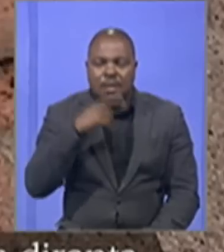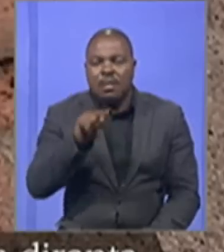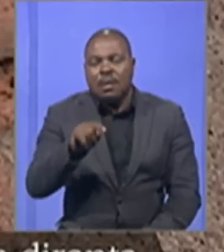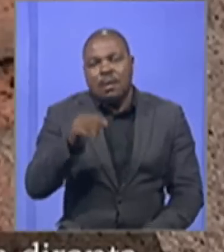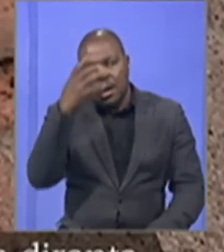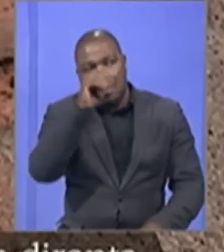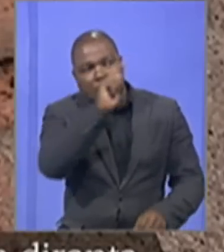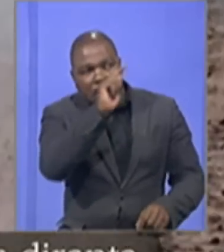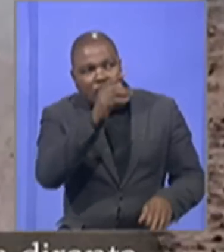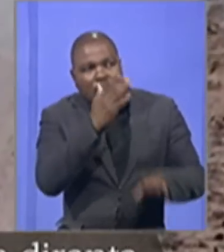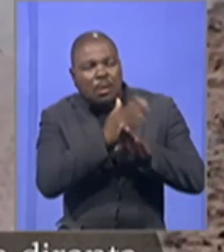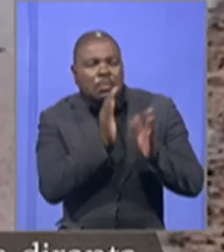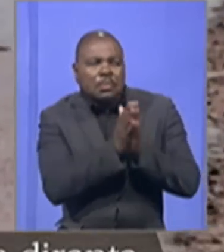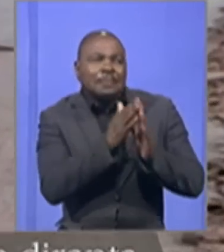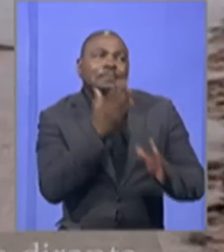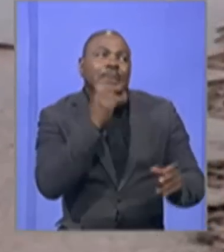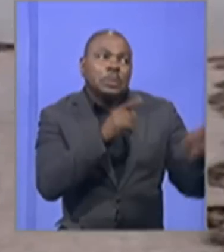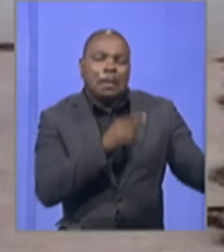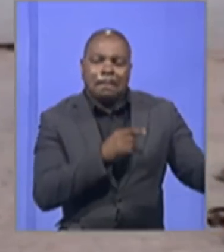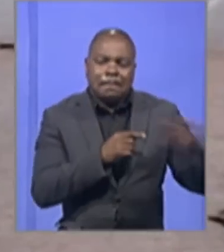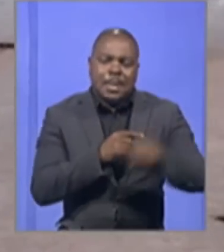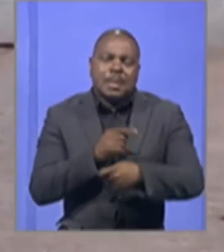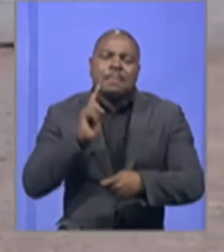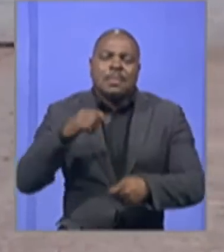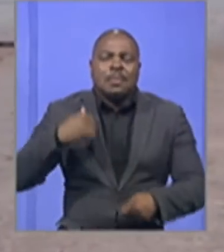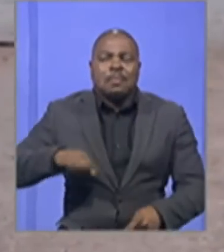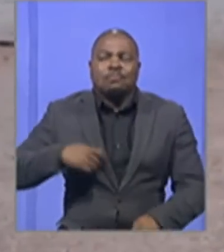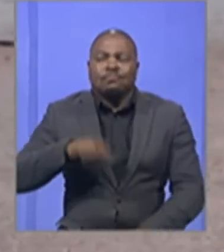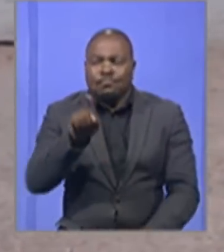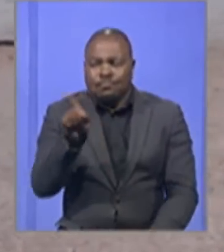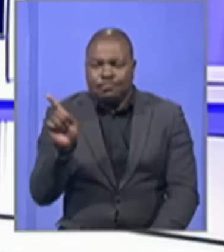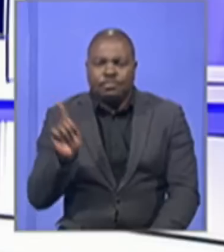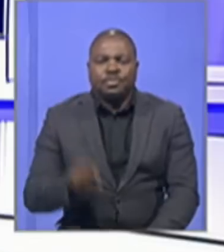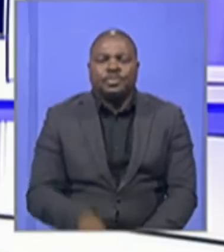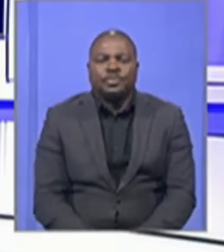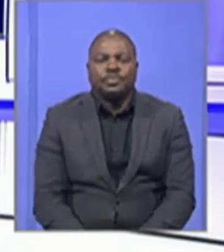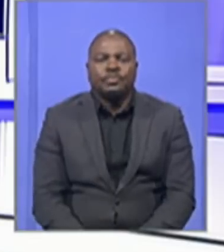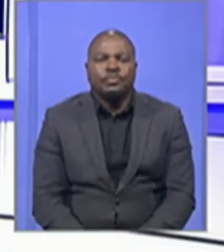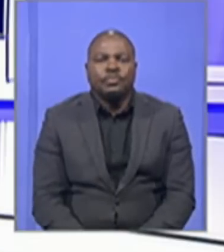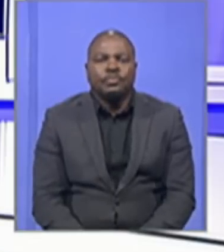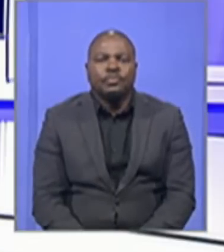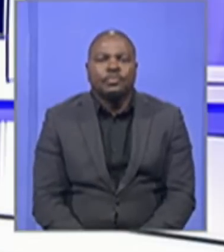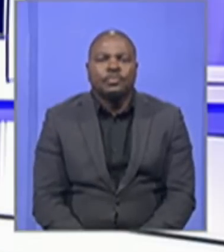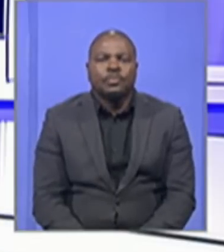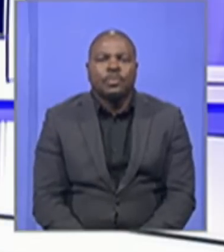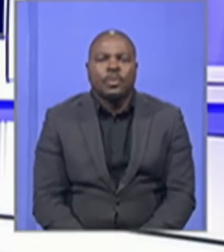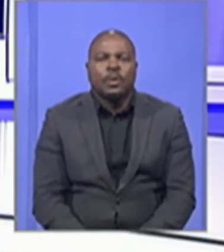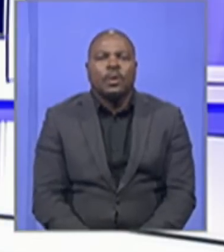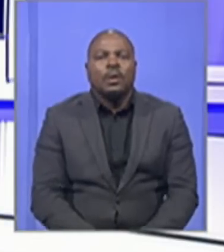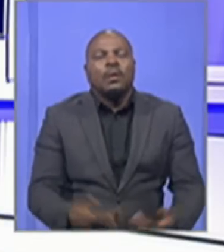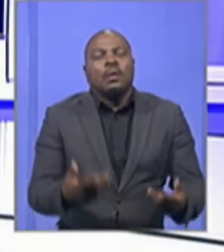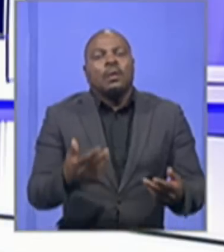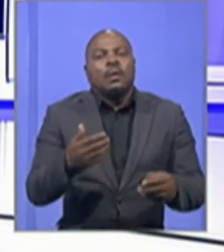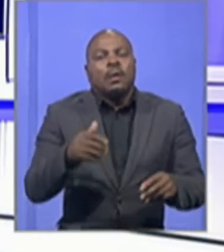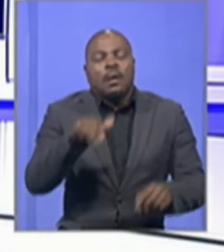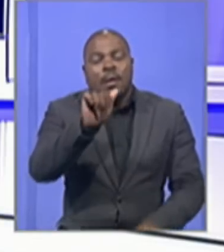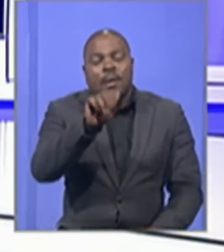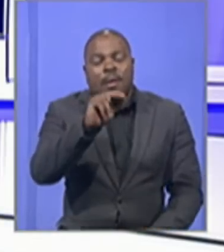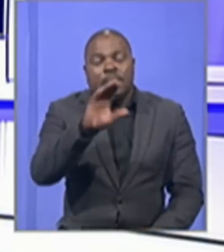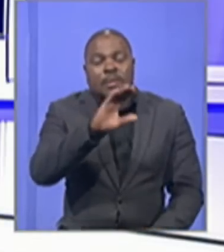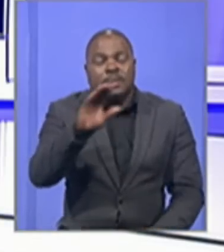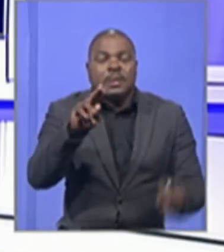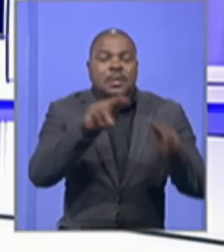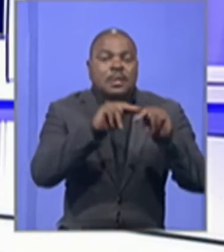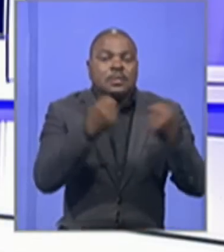ho ipiletsa mmusong ho lefa mokitlano wa ona bo masepaleng. Komiti ya naha ya sebetso ya ANC